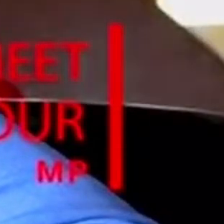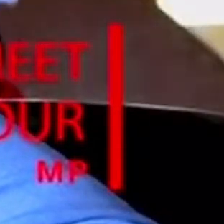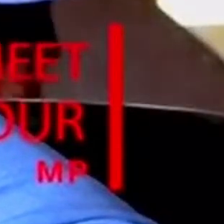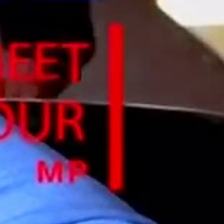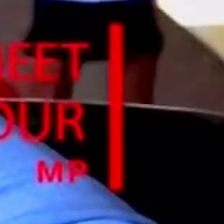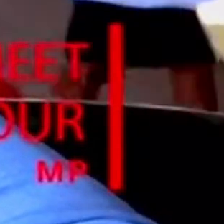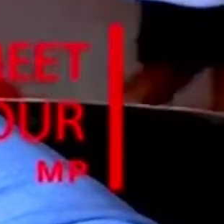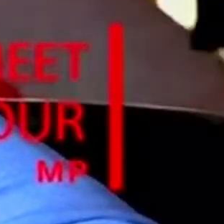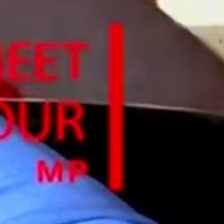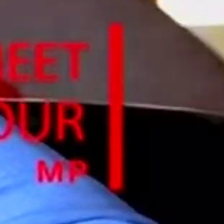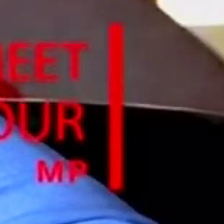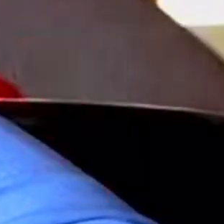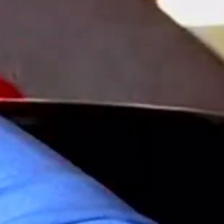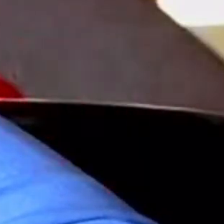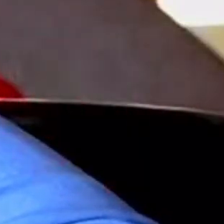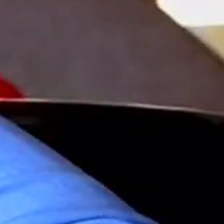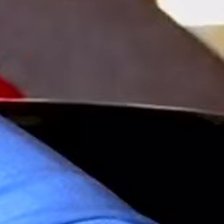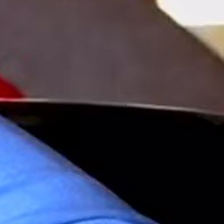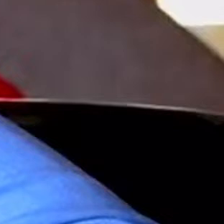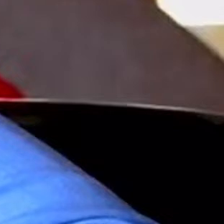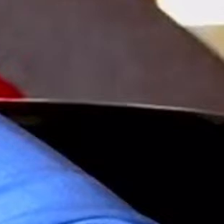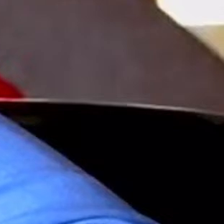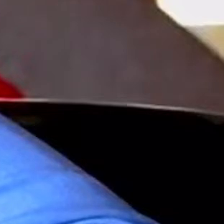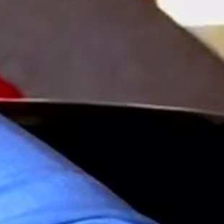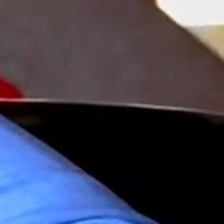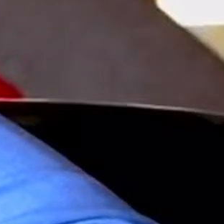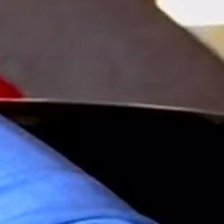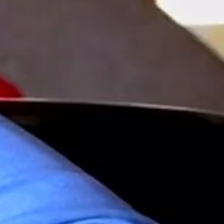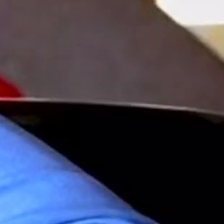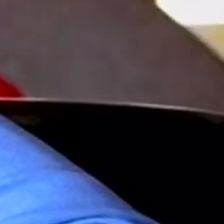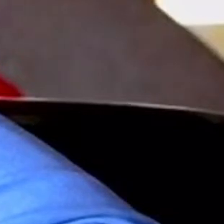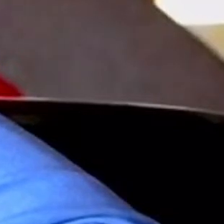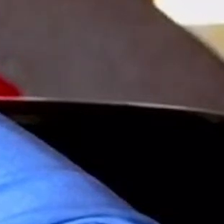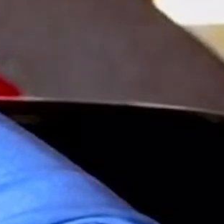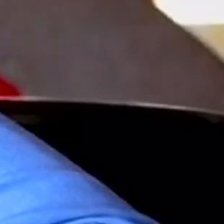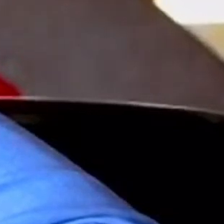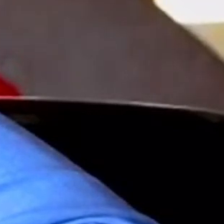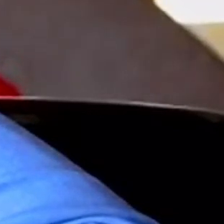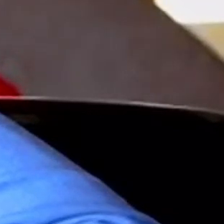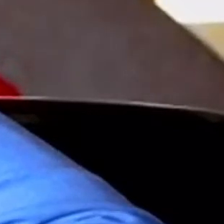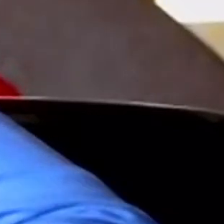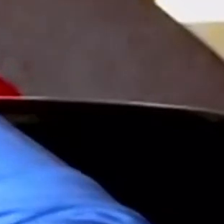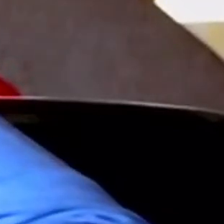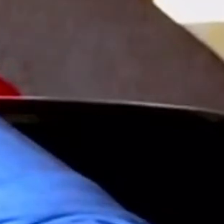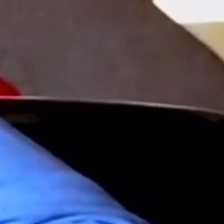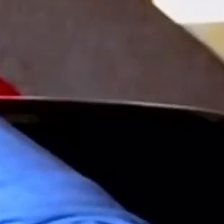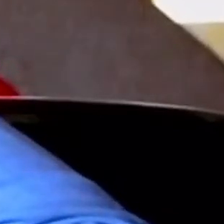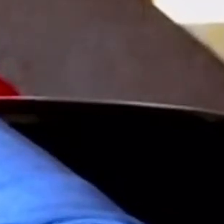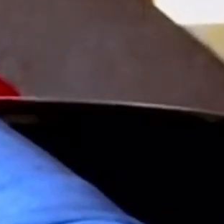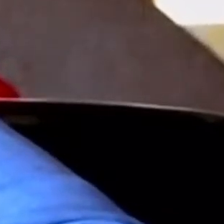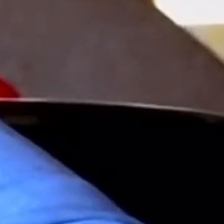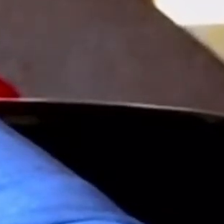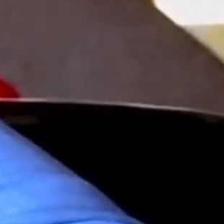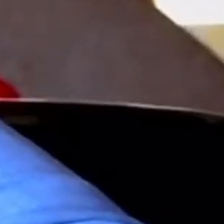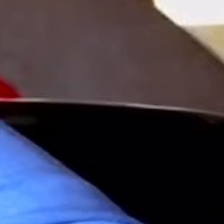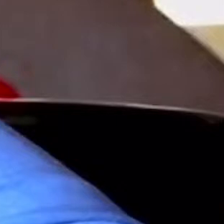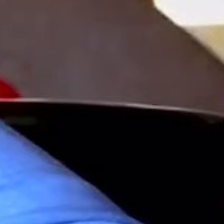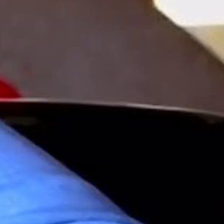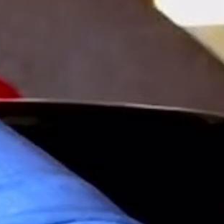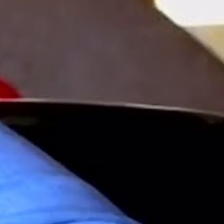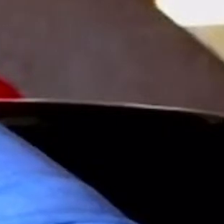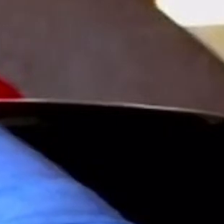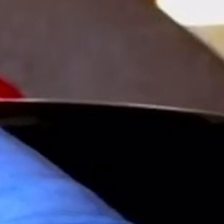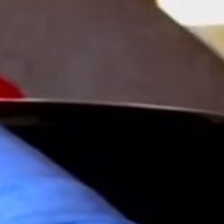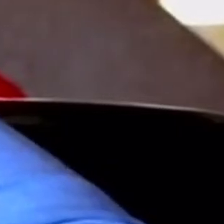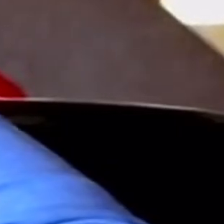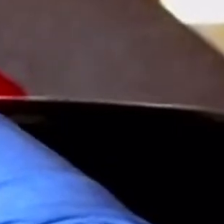empowerment through cooperatives, because that is the only way we are going to tackle the high poverty levels. We